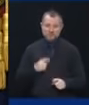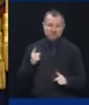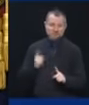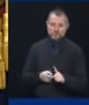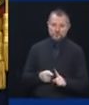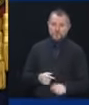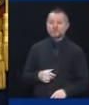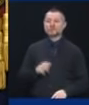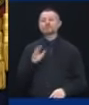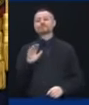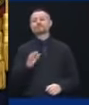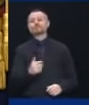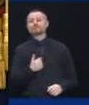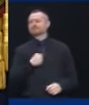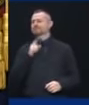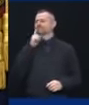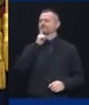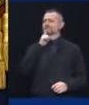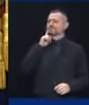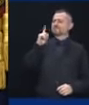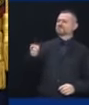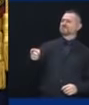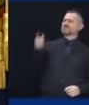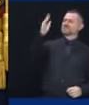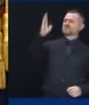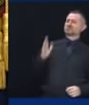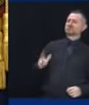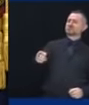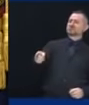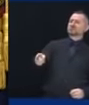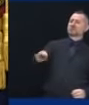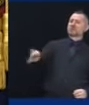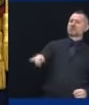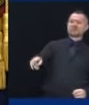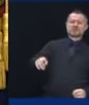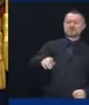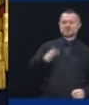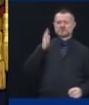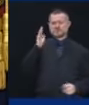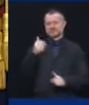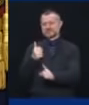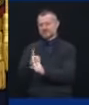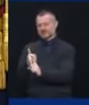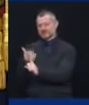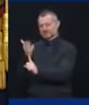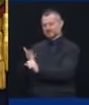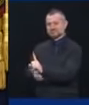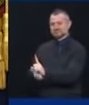It's not even this speaker, by the way, because the speaker himself,